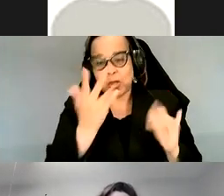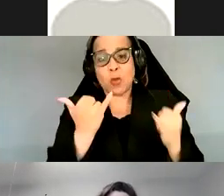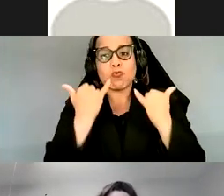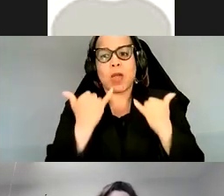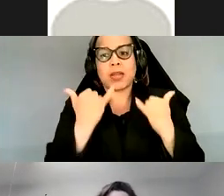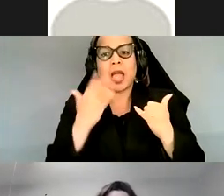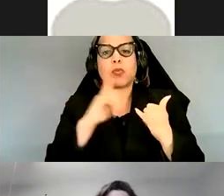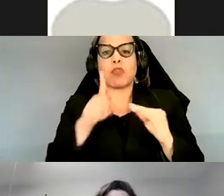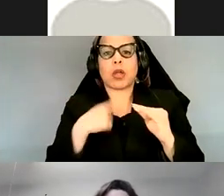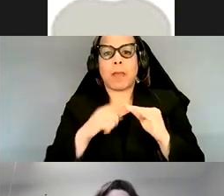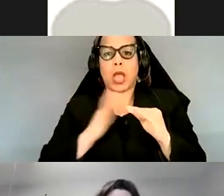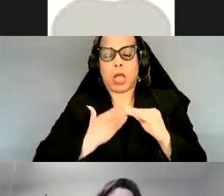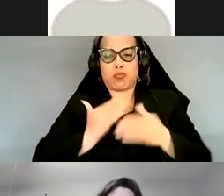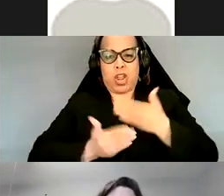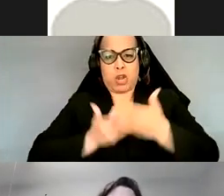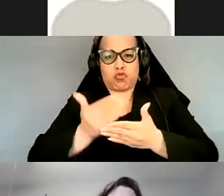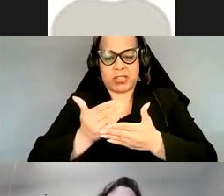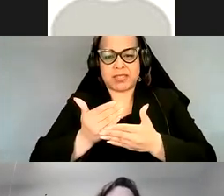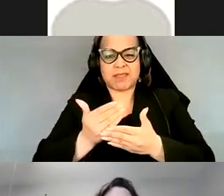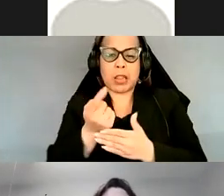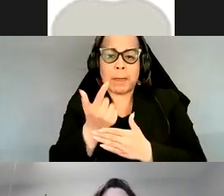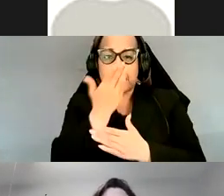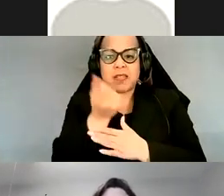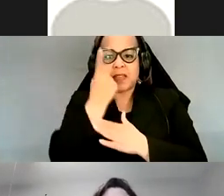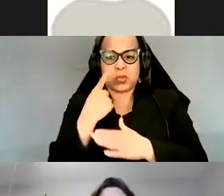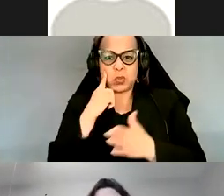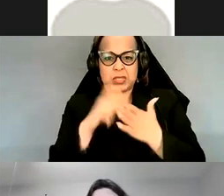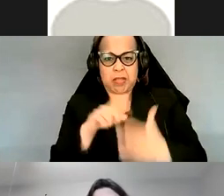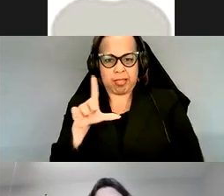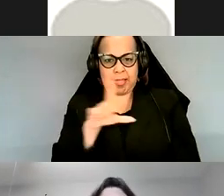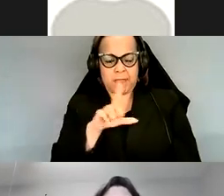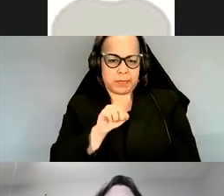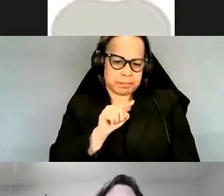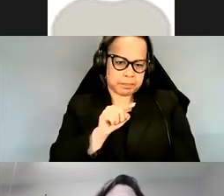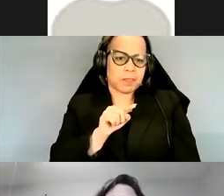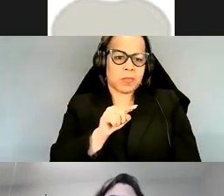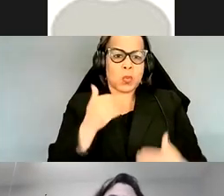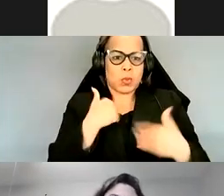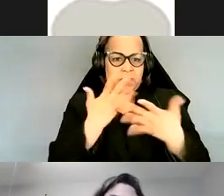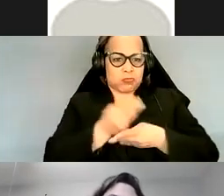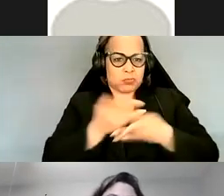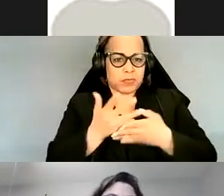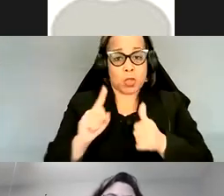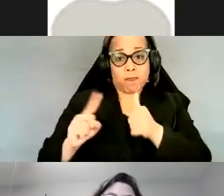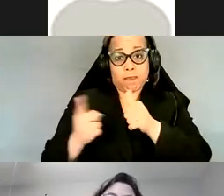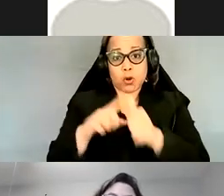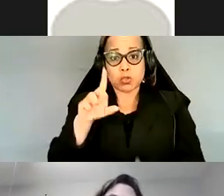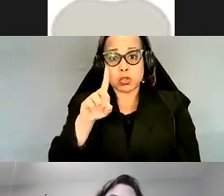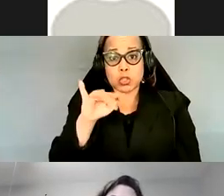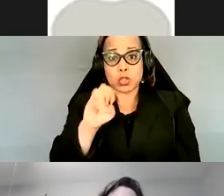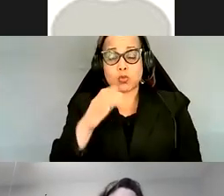talk about our progress a little bit, because as you see on the left-hand side, we have given first doses to